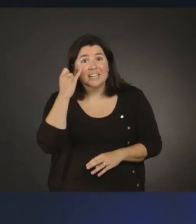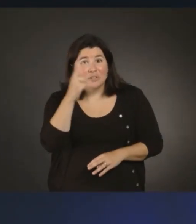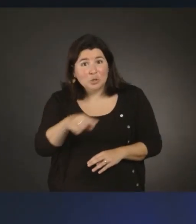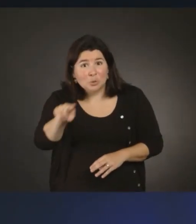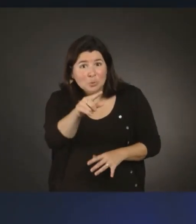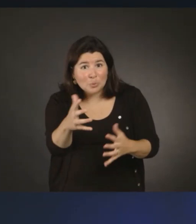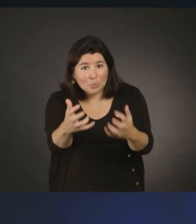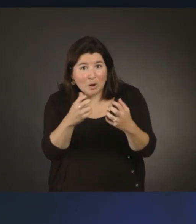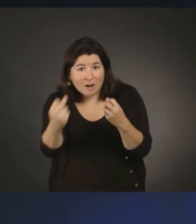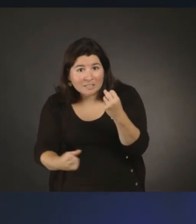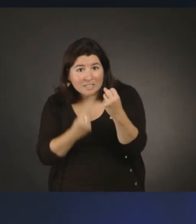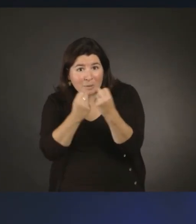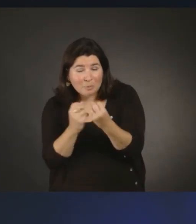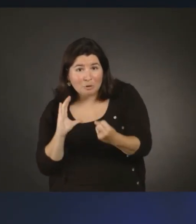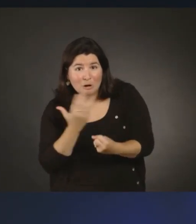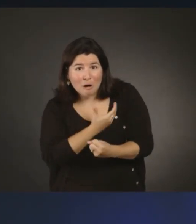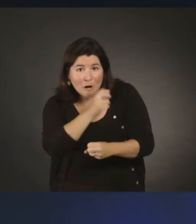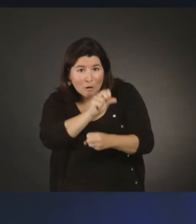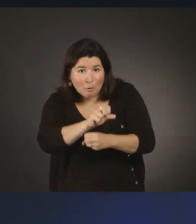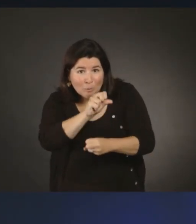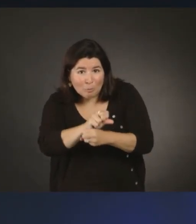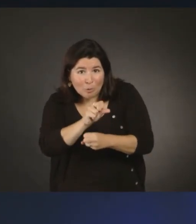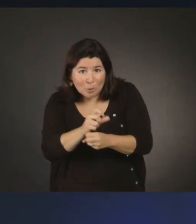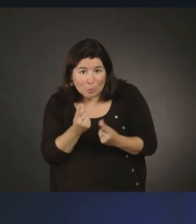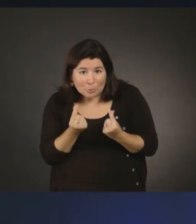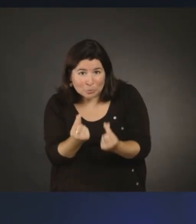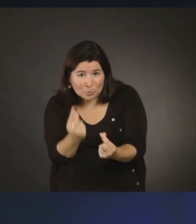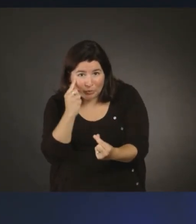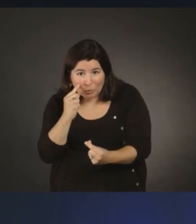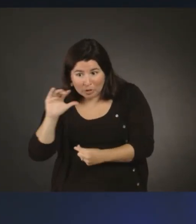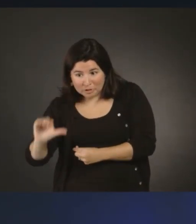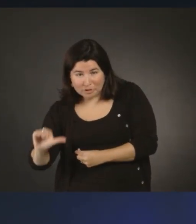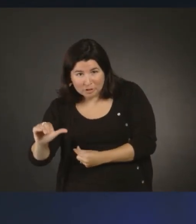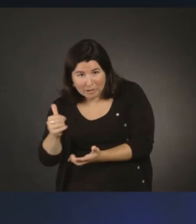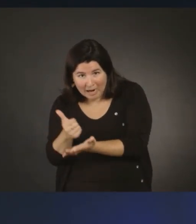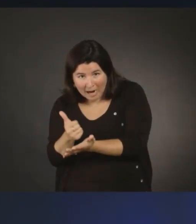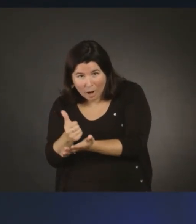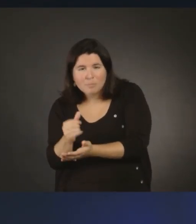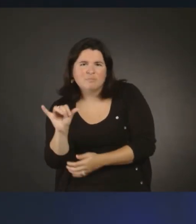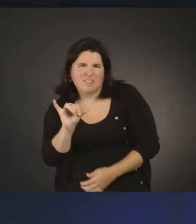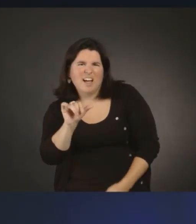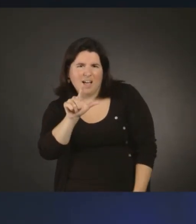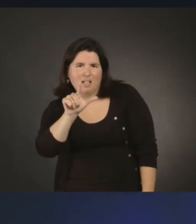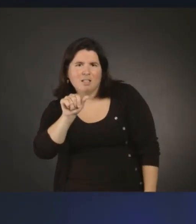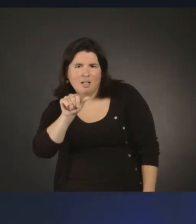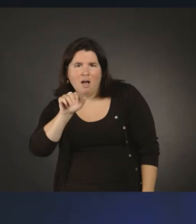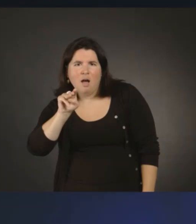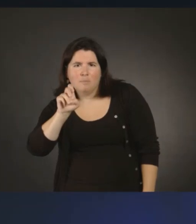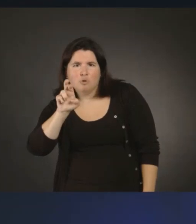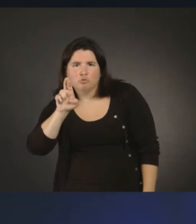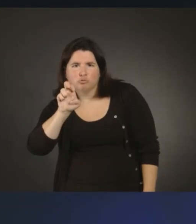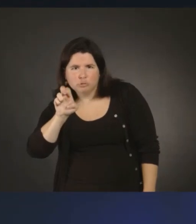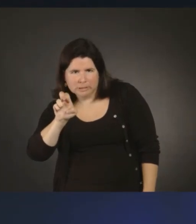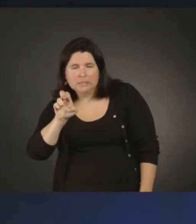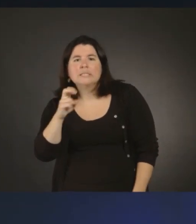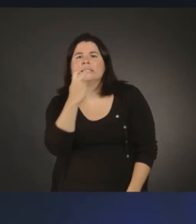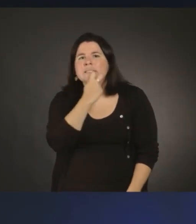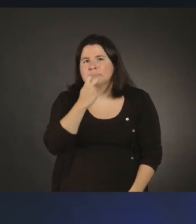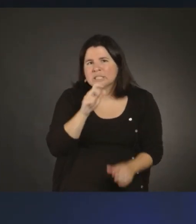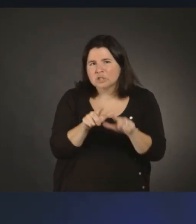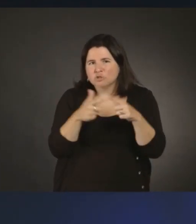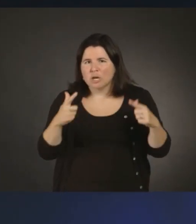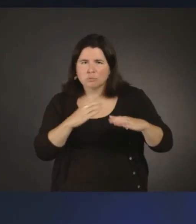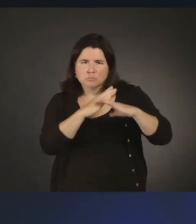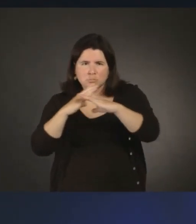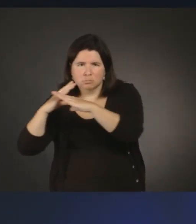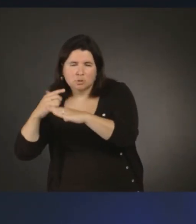If you would like to support the work that we do to help children like La Marie overcome speech and language deficits, please